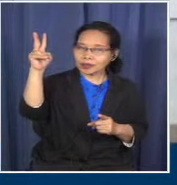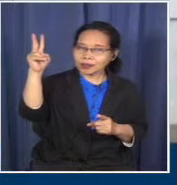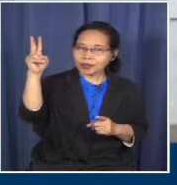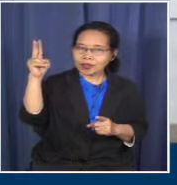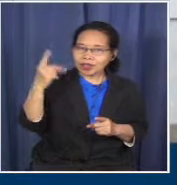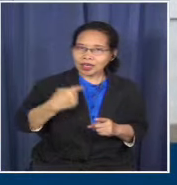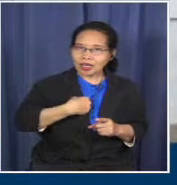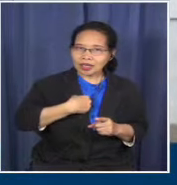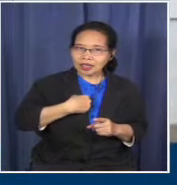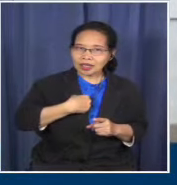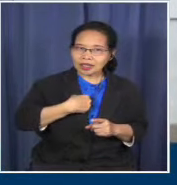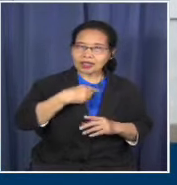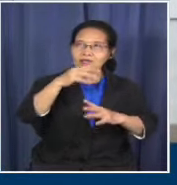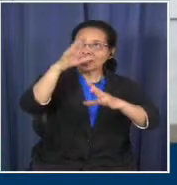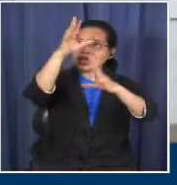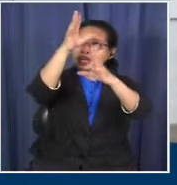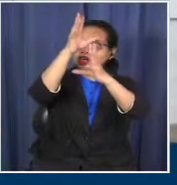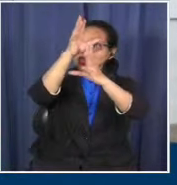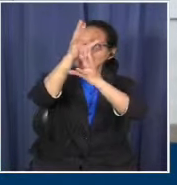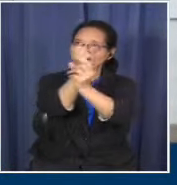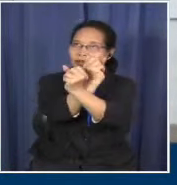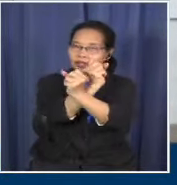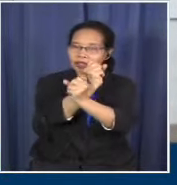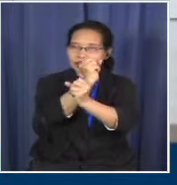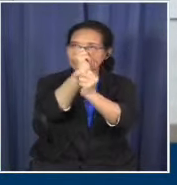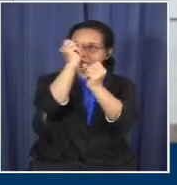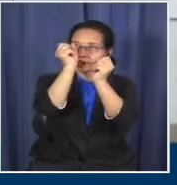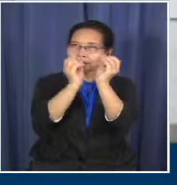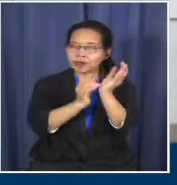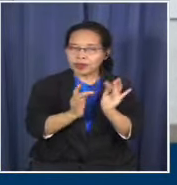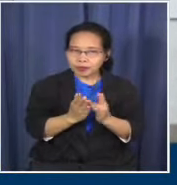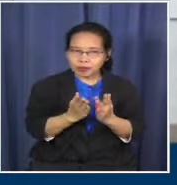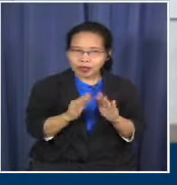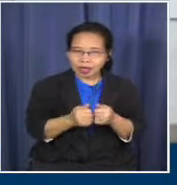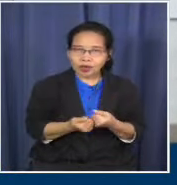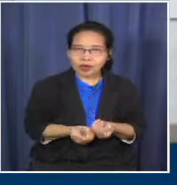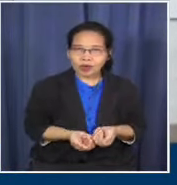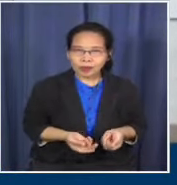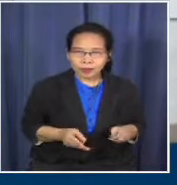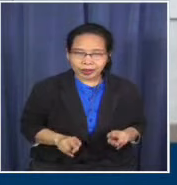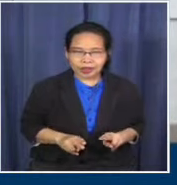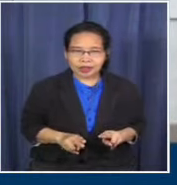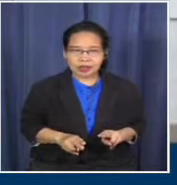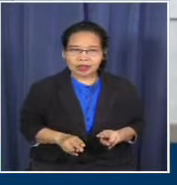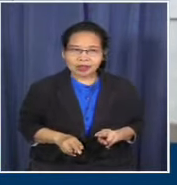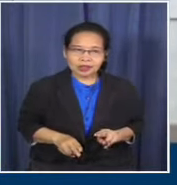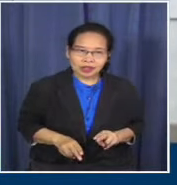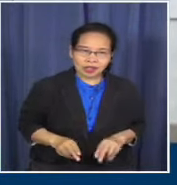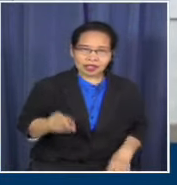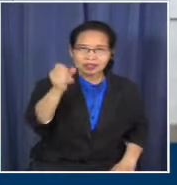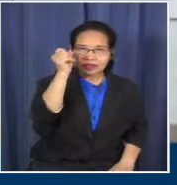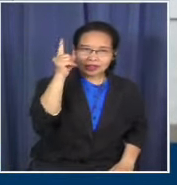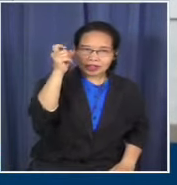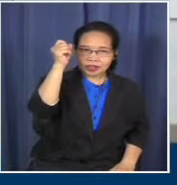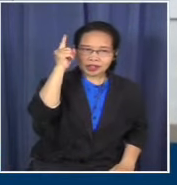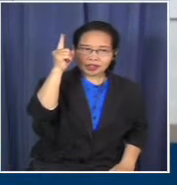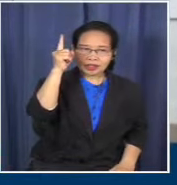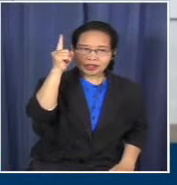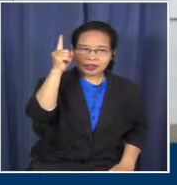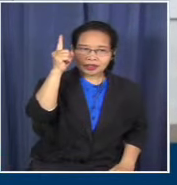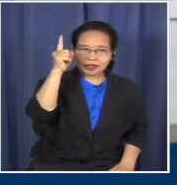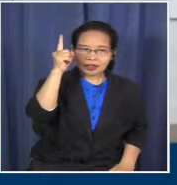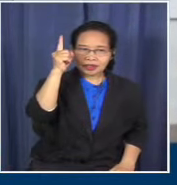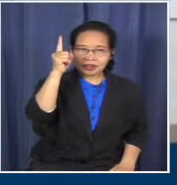visible things, according to the Bible, came from invisible things. And because of that, I am impressed by the